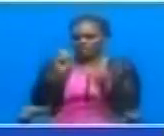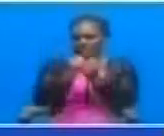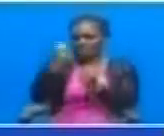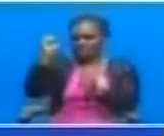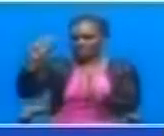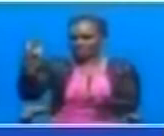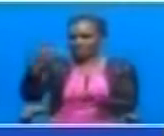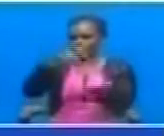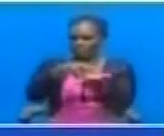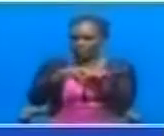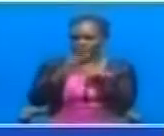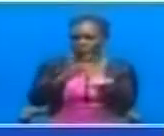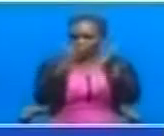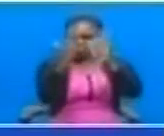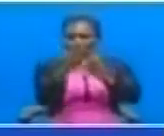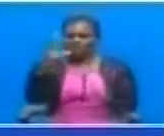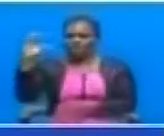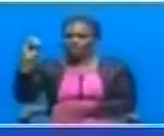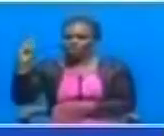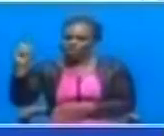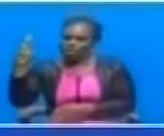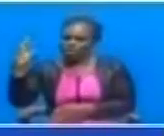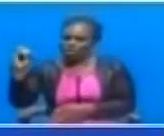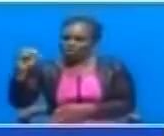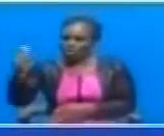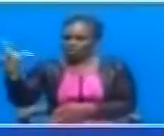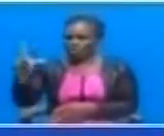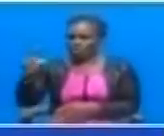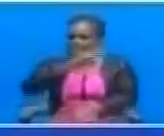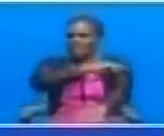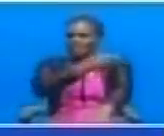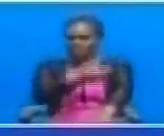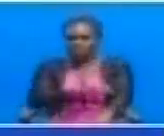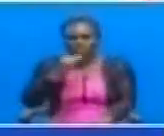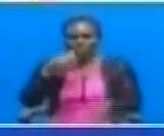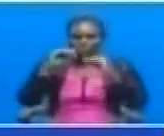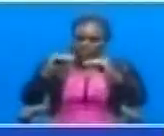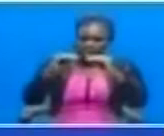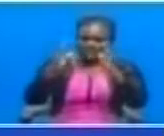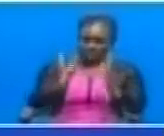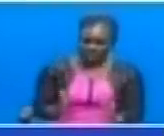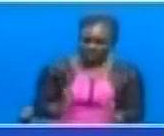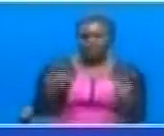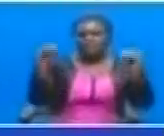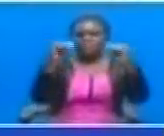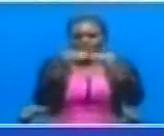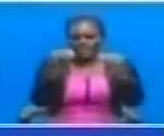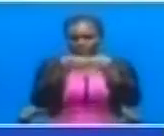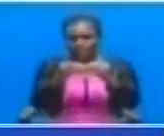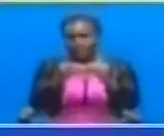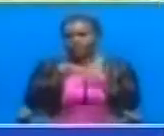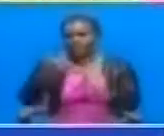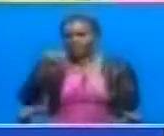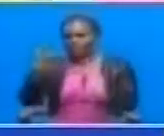runners-up Ghana will face either Comoros or Lesotho. Nigeria, under new coach Sunday Oliseh, will play either Djibouti